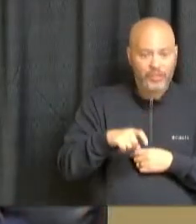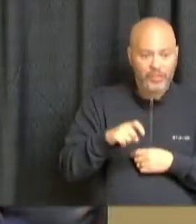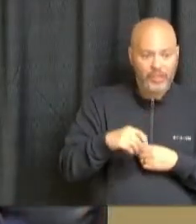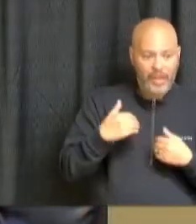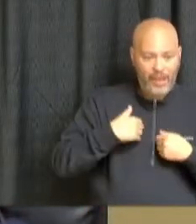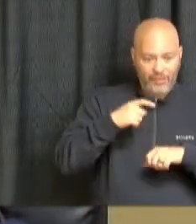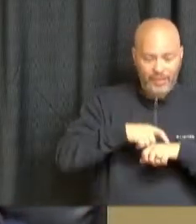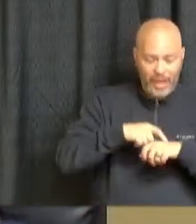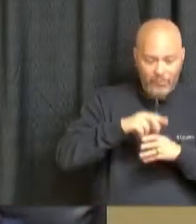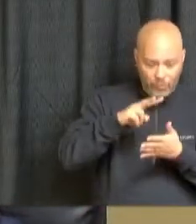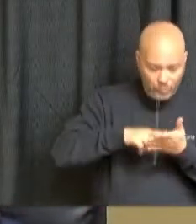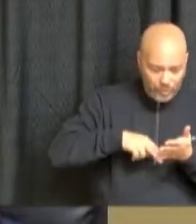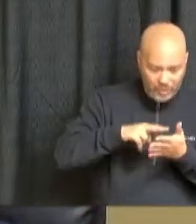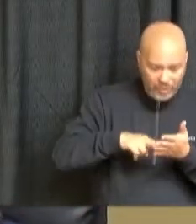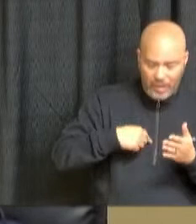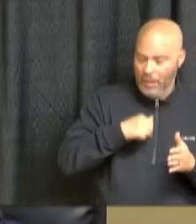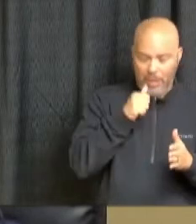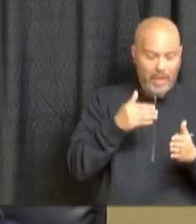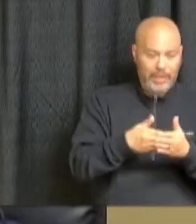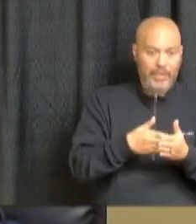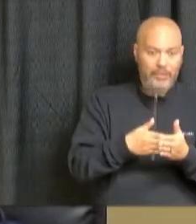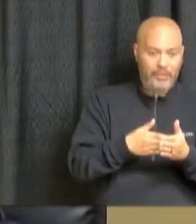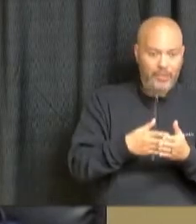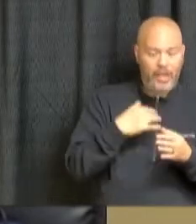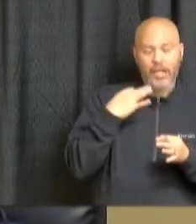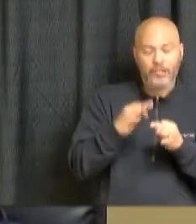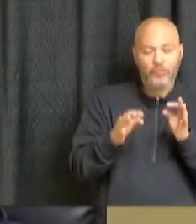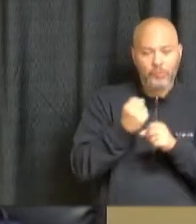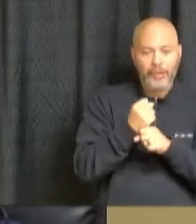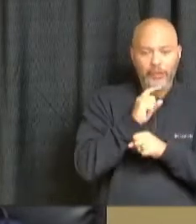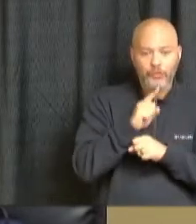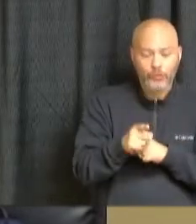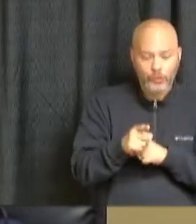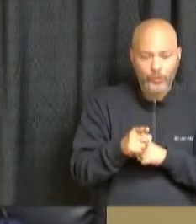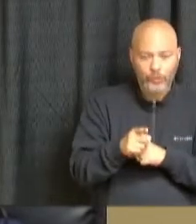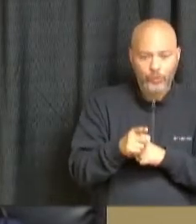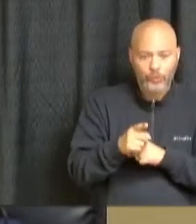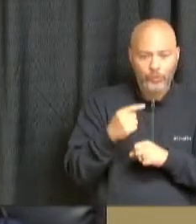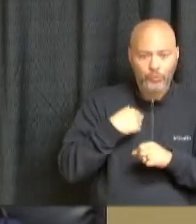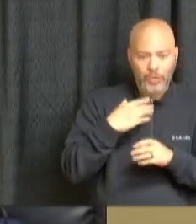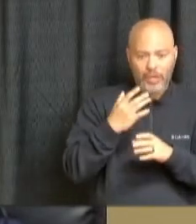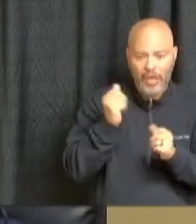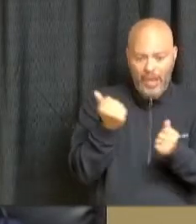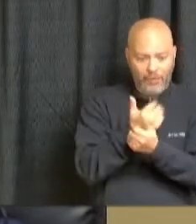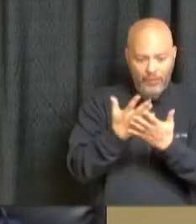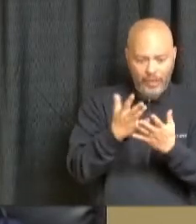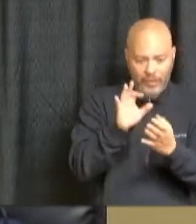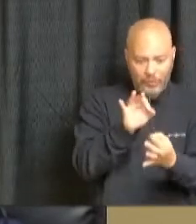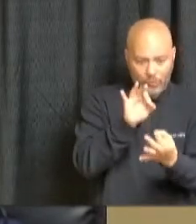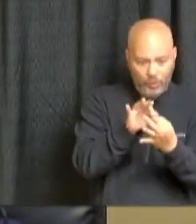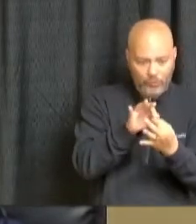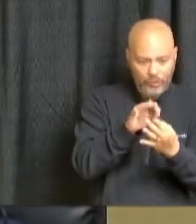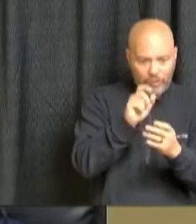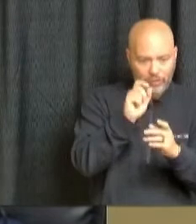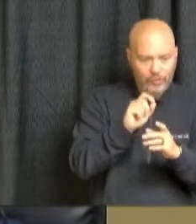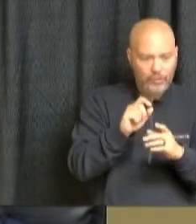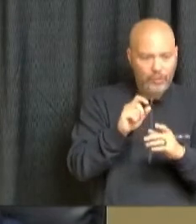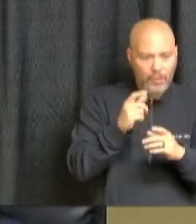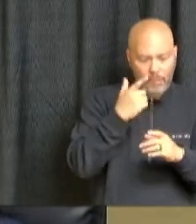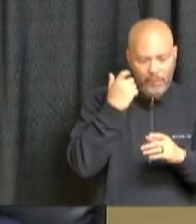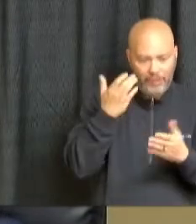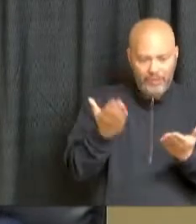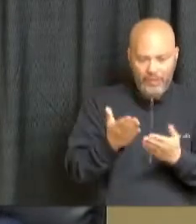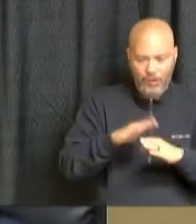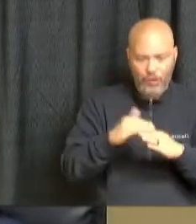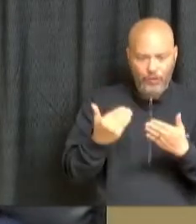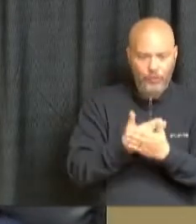have time to read over this. I'm not against it. Just want to make sure, we dotting the I's and crossing the T's, because over here on